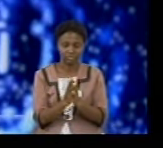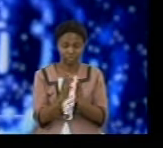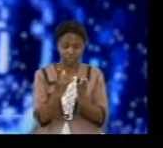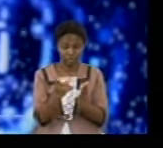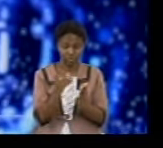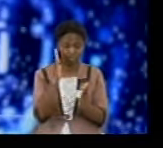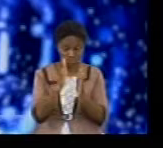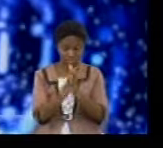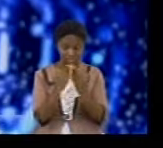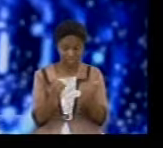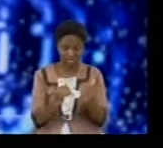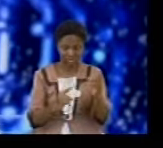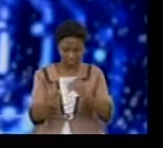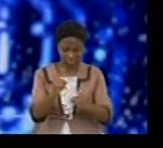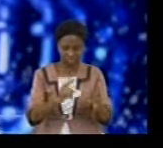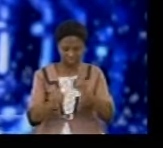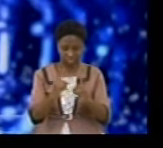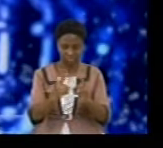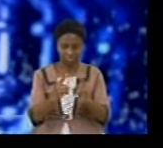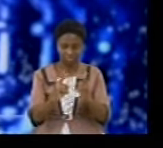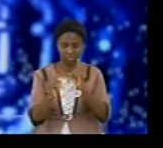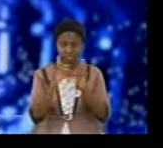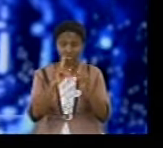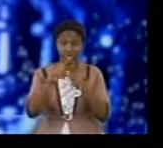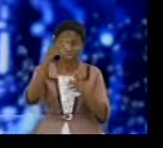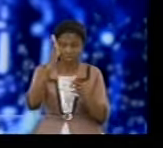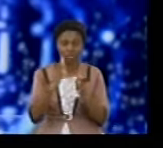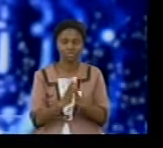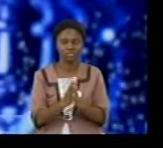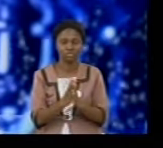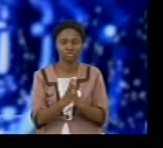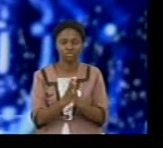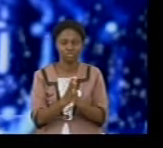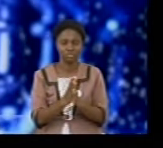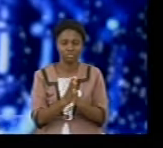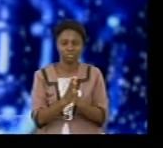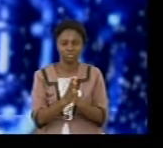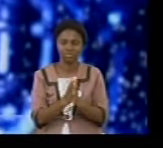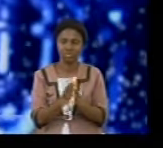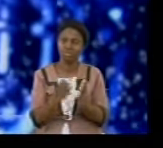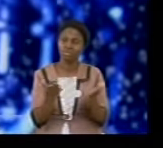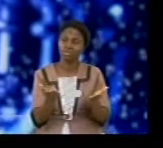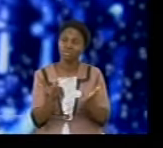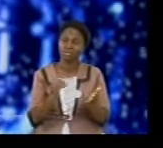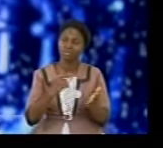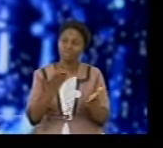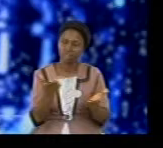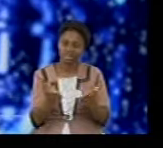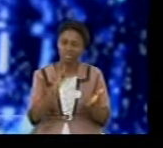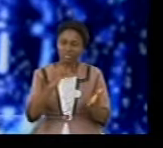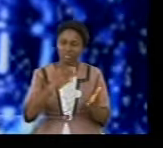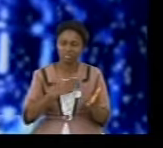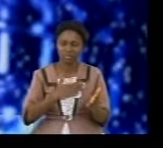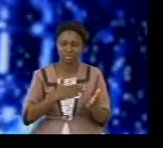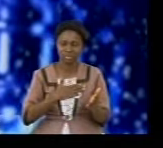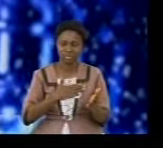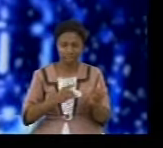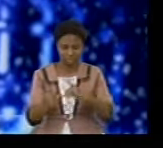it. Here is my hand, O Lord. Take me. Now, let's pray. Pray after